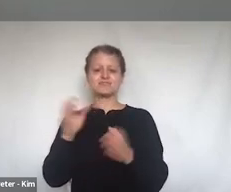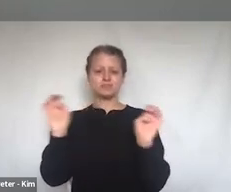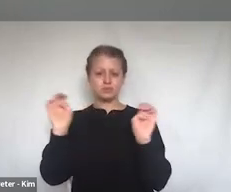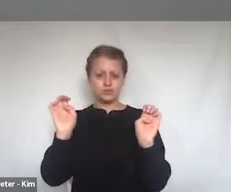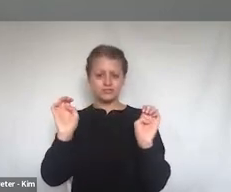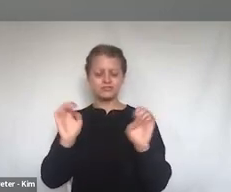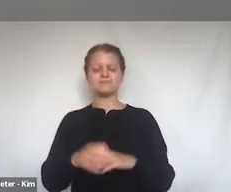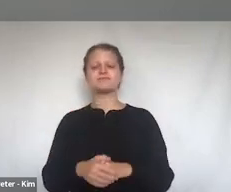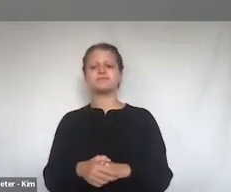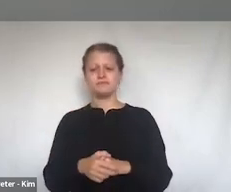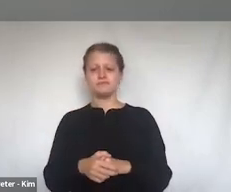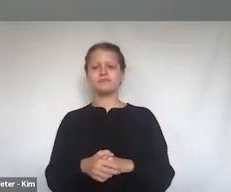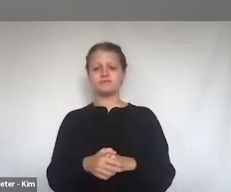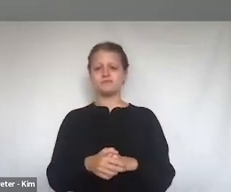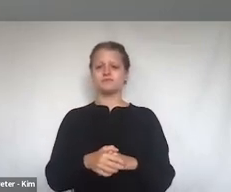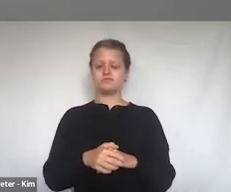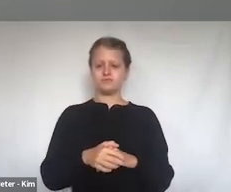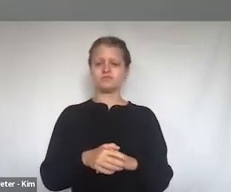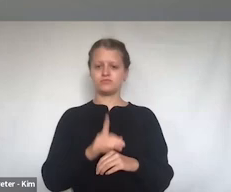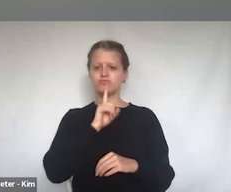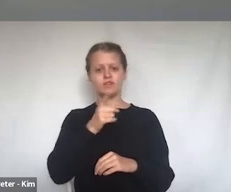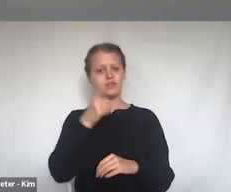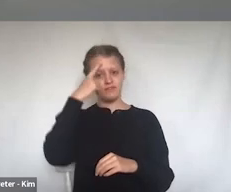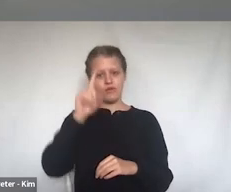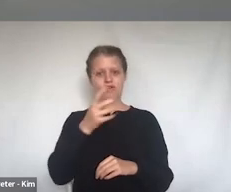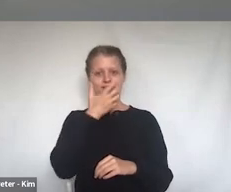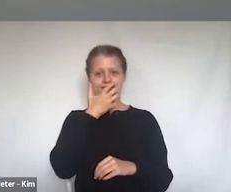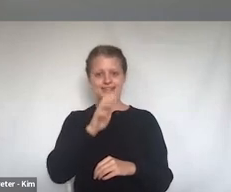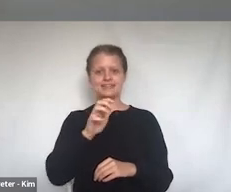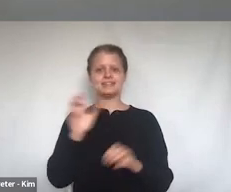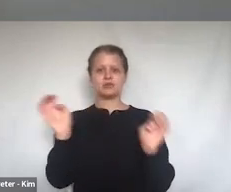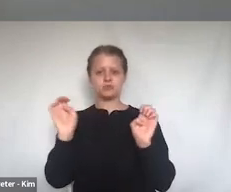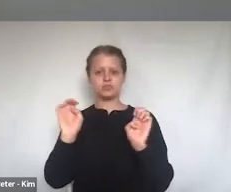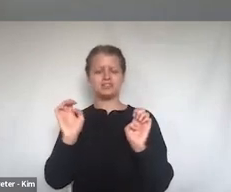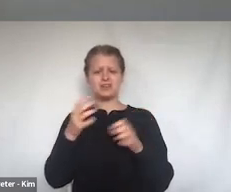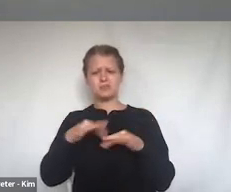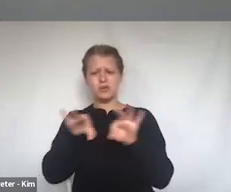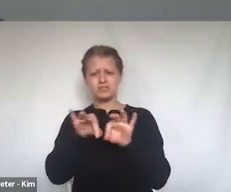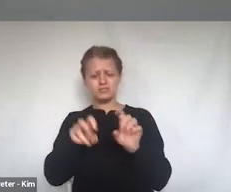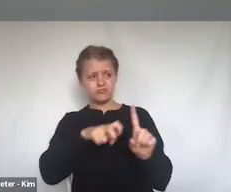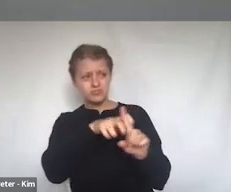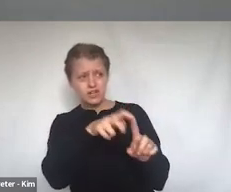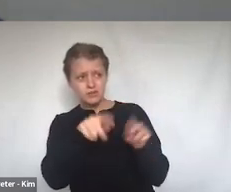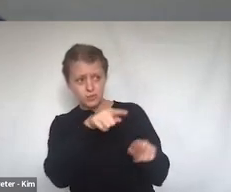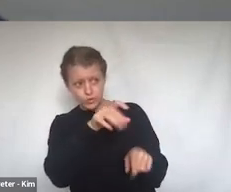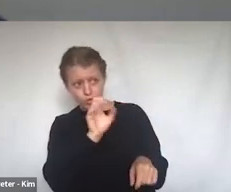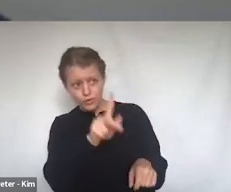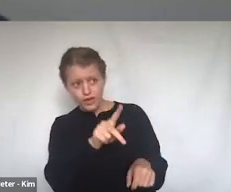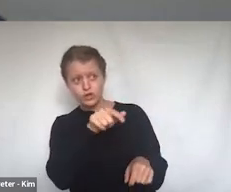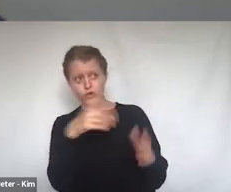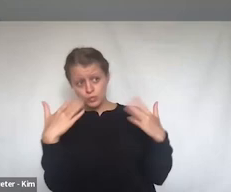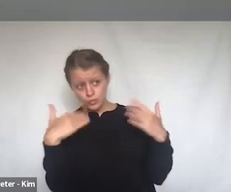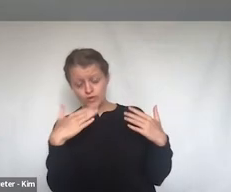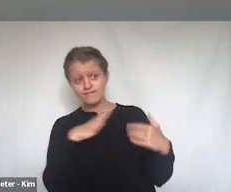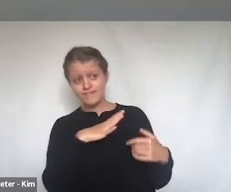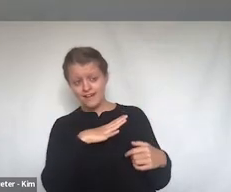for extreme heat events, really important to check on people, and checking on people can be